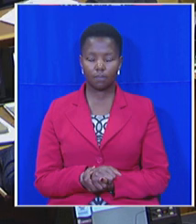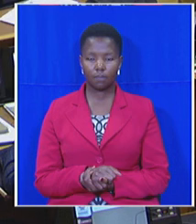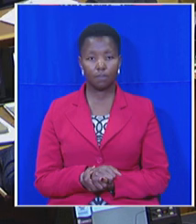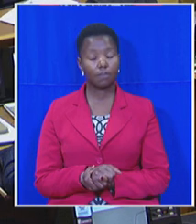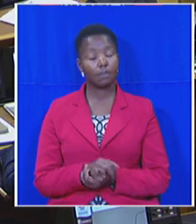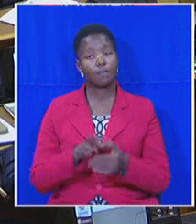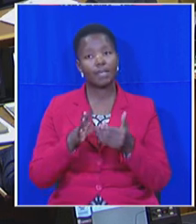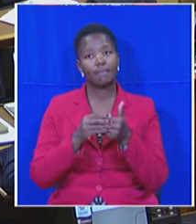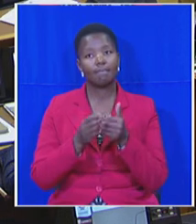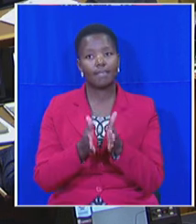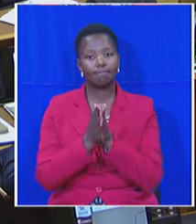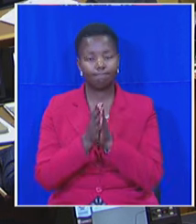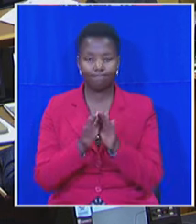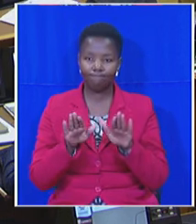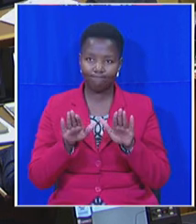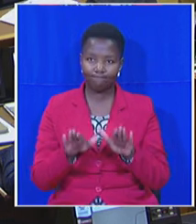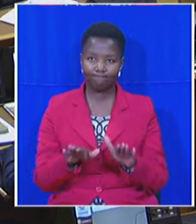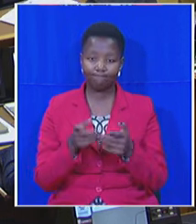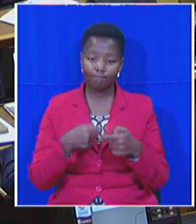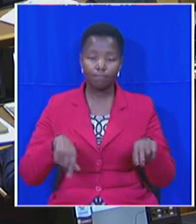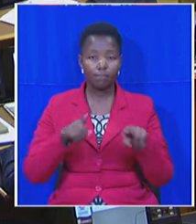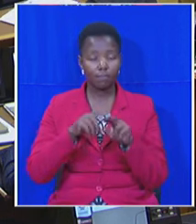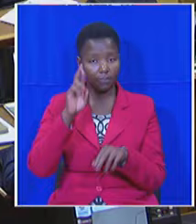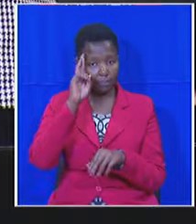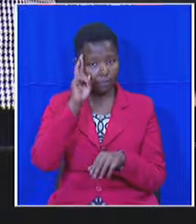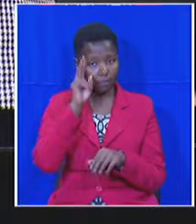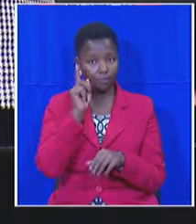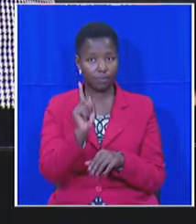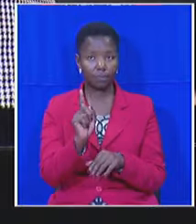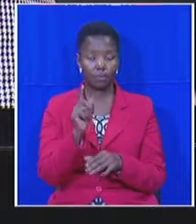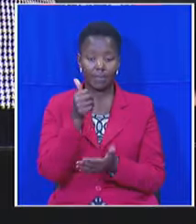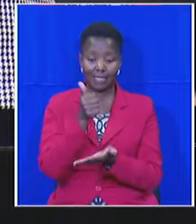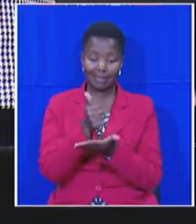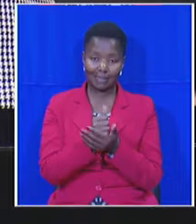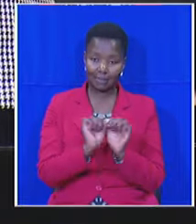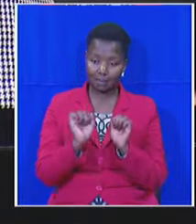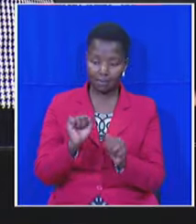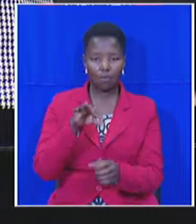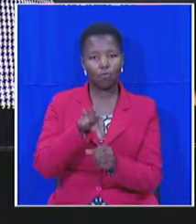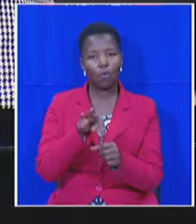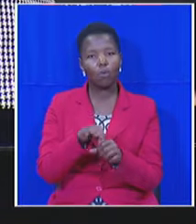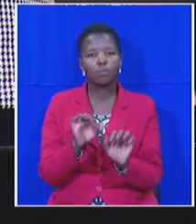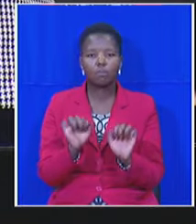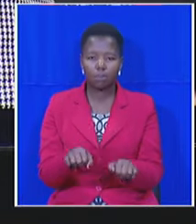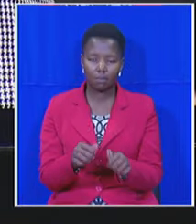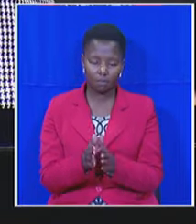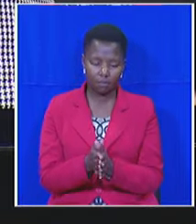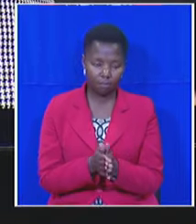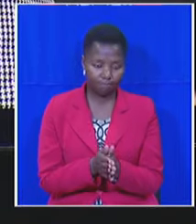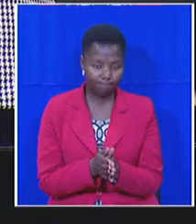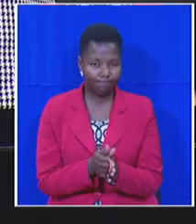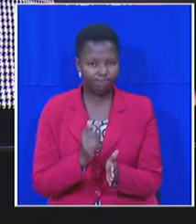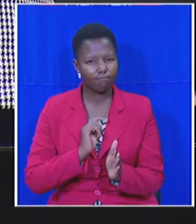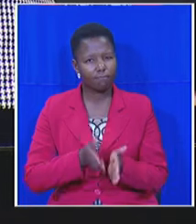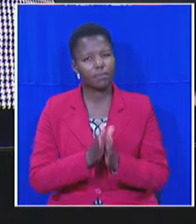Order, honorable members, I would like to remind you that you may only vote from your allocated seats. When